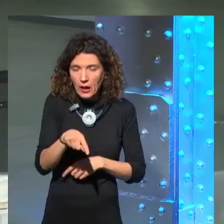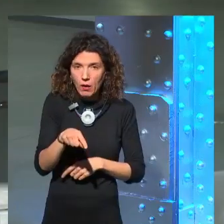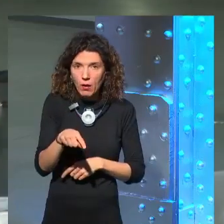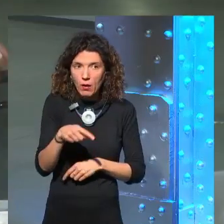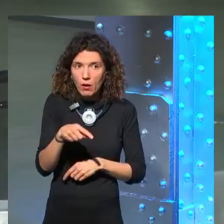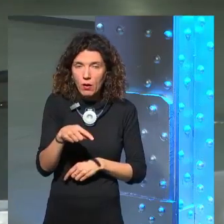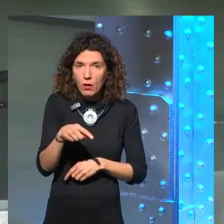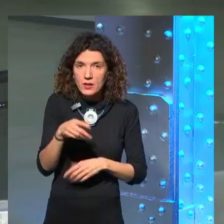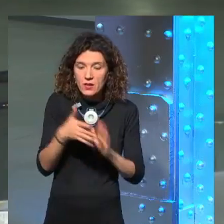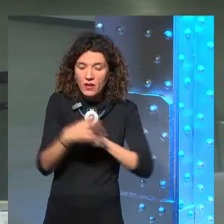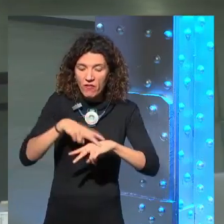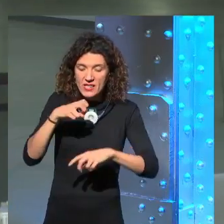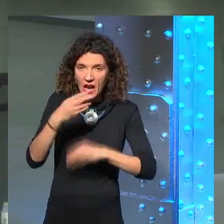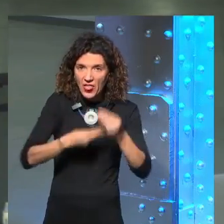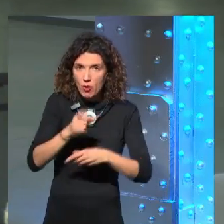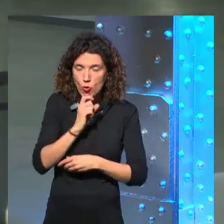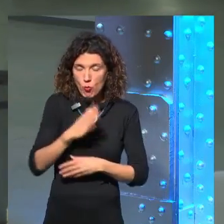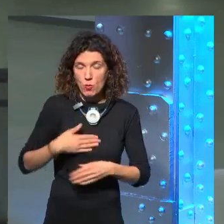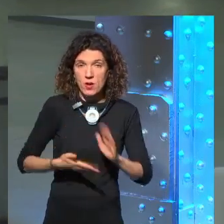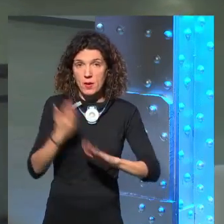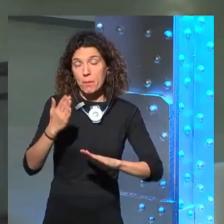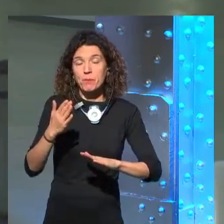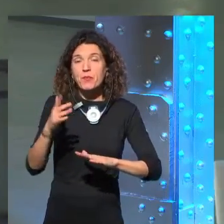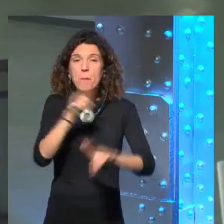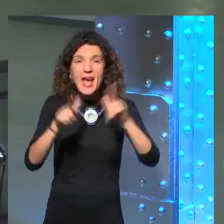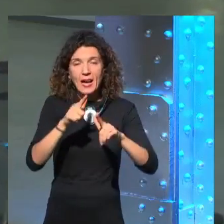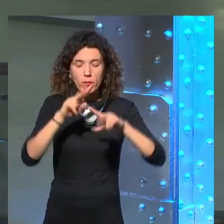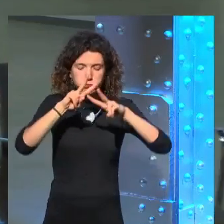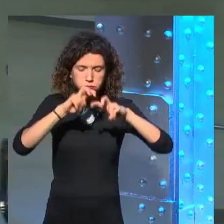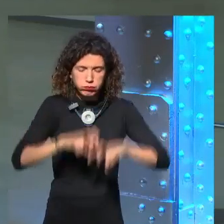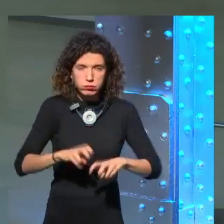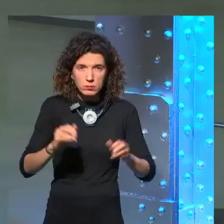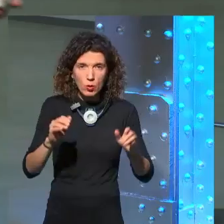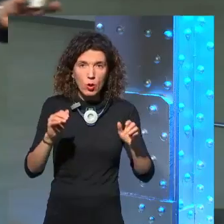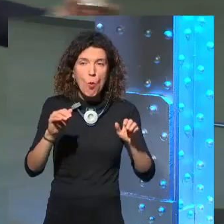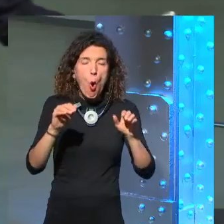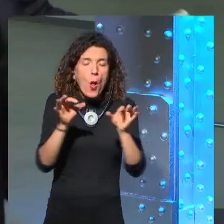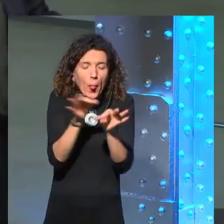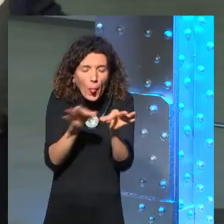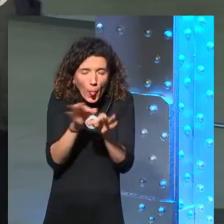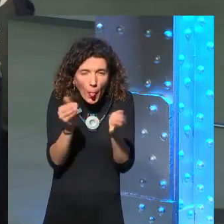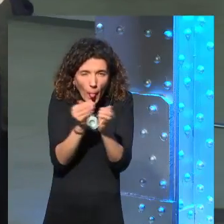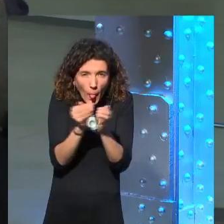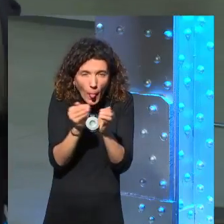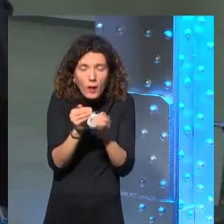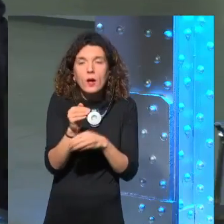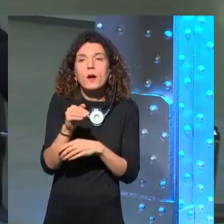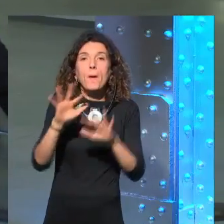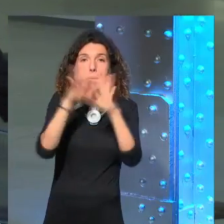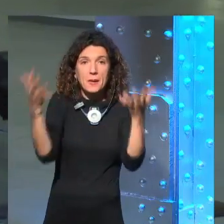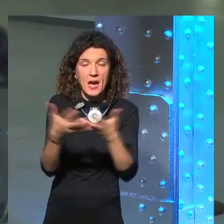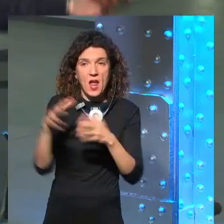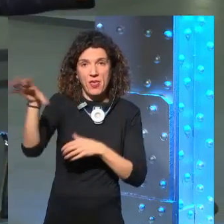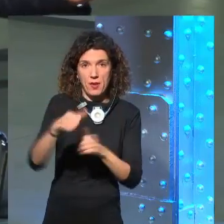journey to the edge of the quantum world was this pot of uranium that I bought on the internet. It's amazing what you can buy